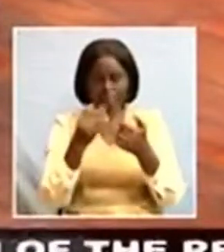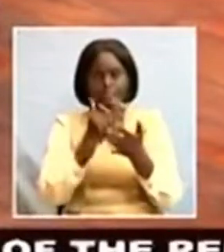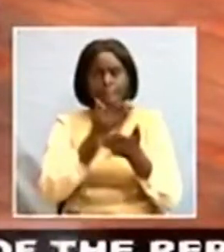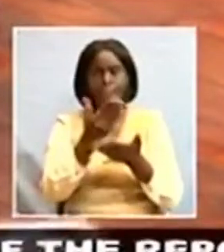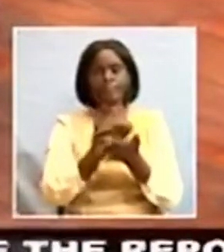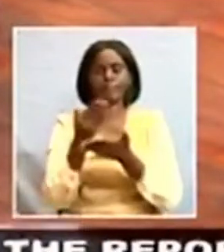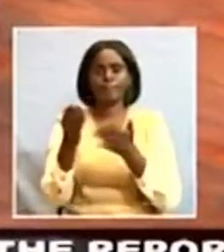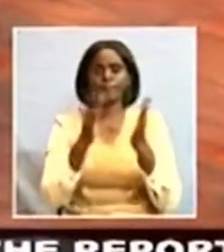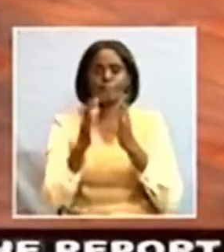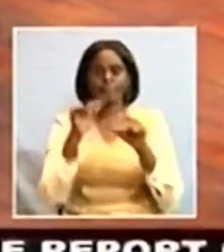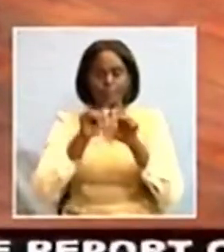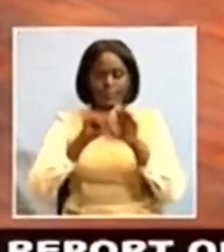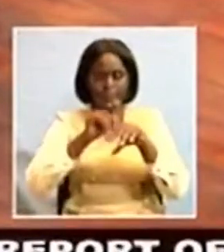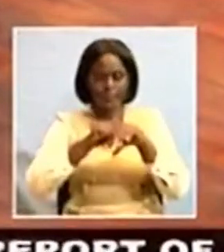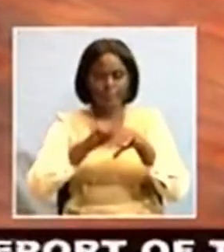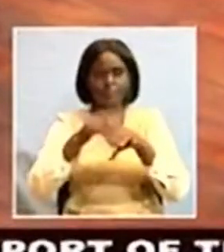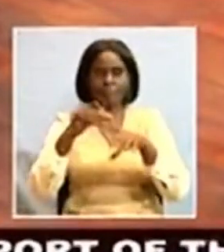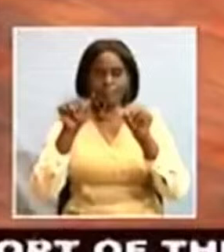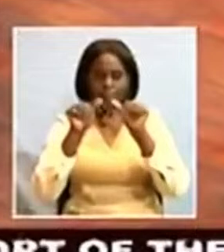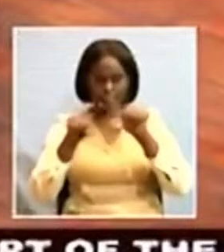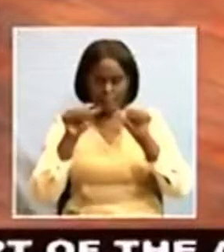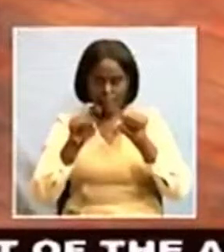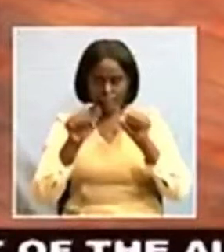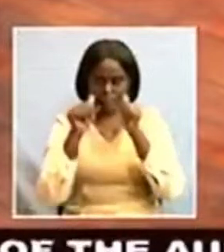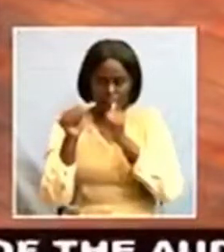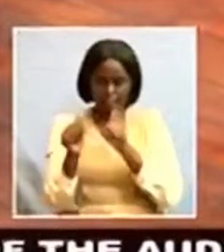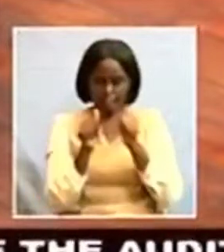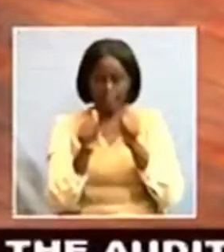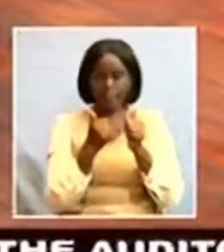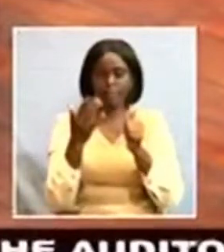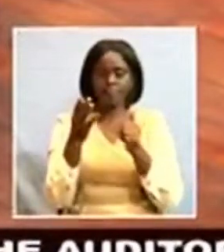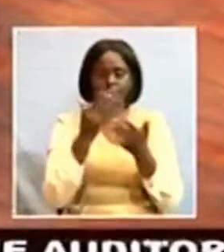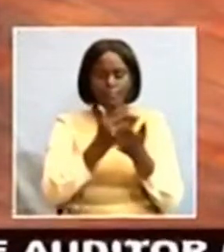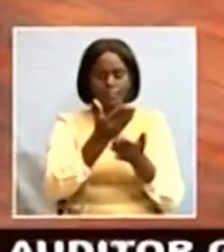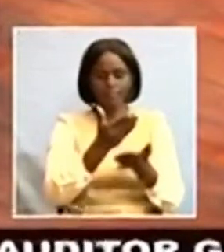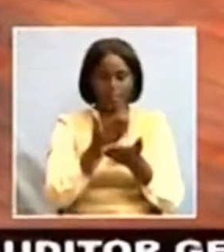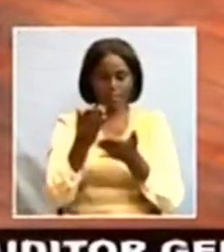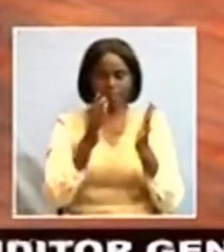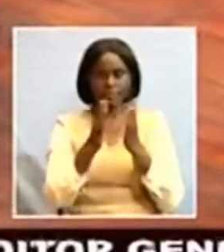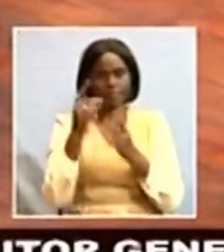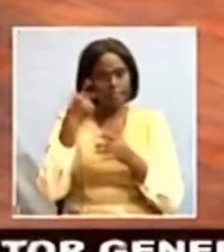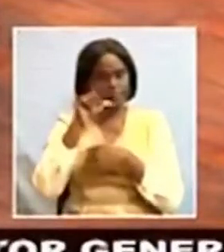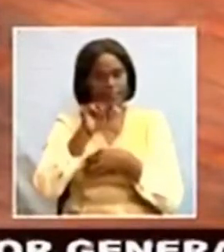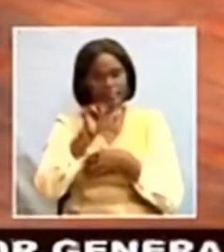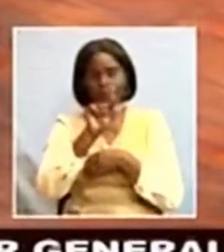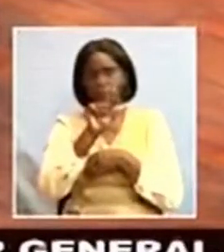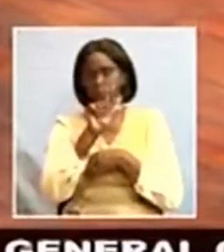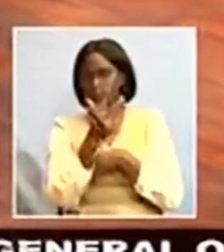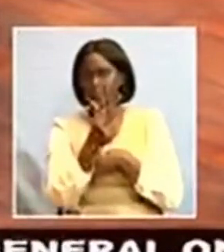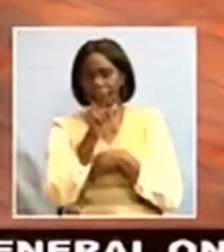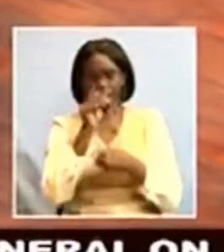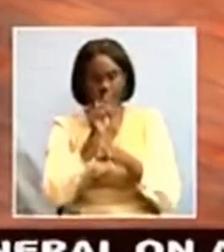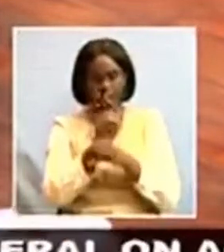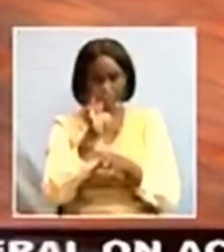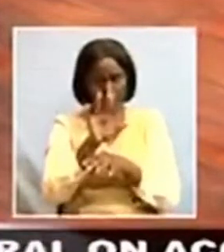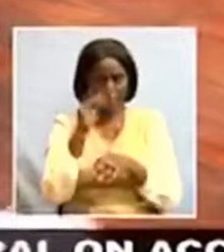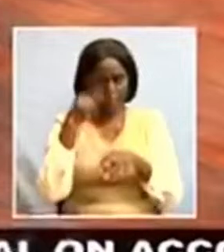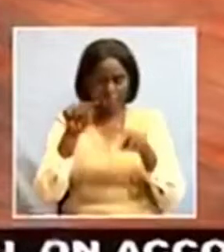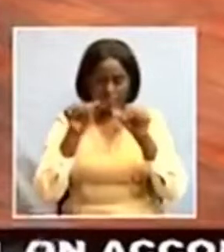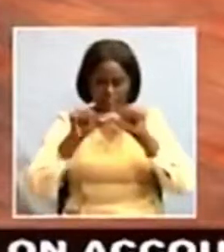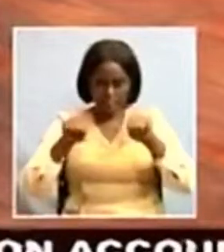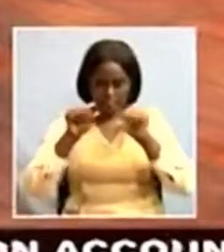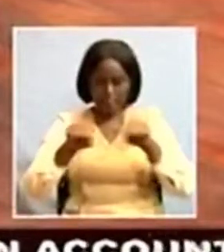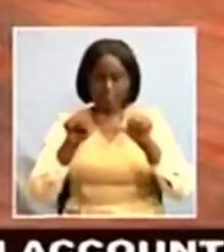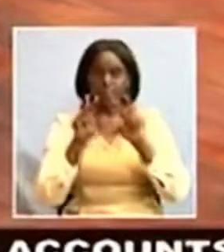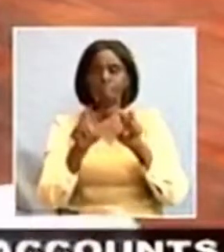procurement plan at the time of audit. Action taken, the procurement plan for 2023 is available for audit